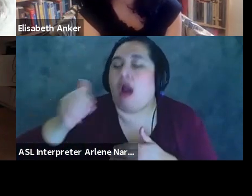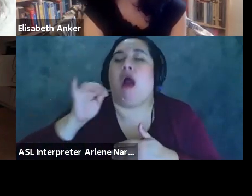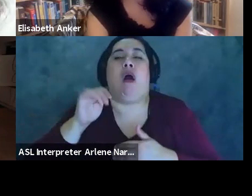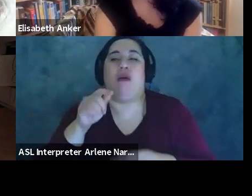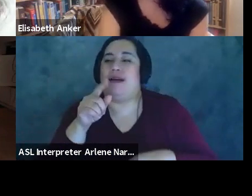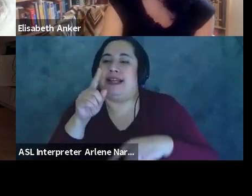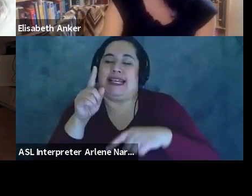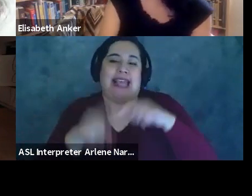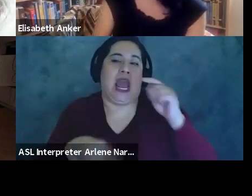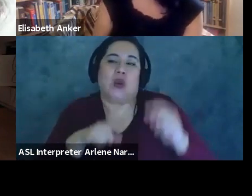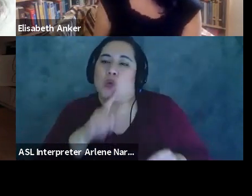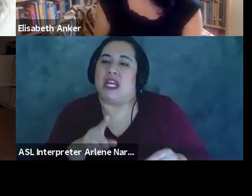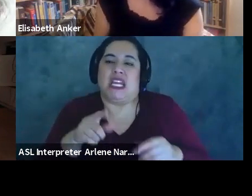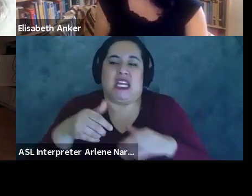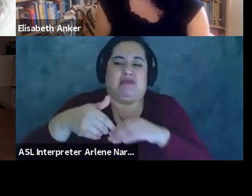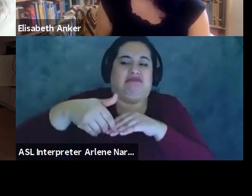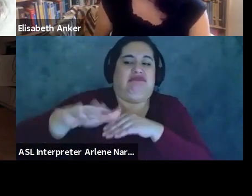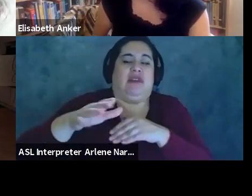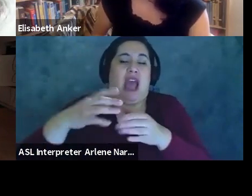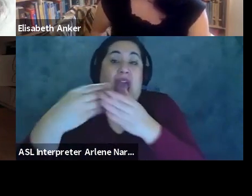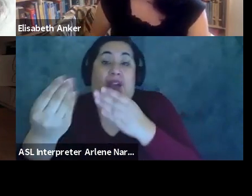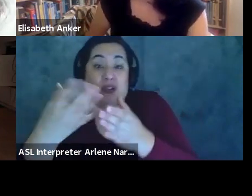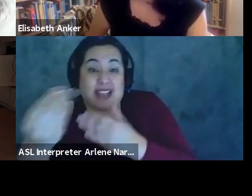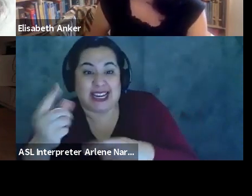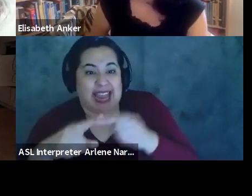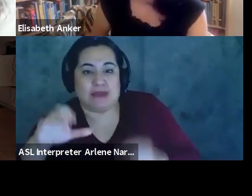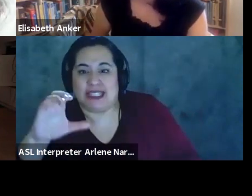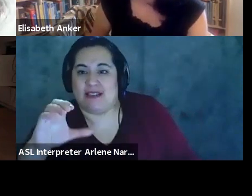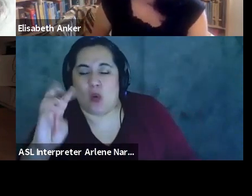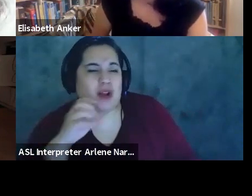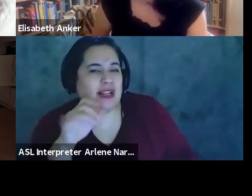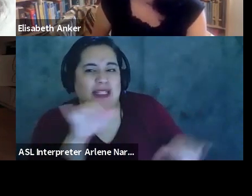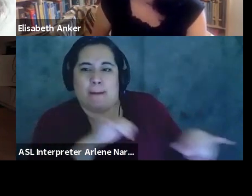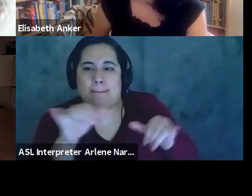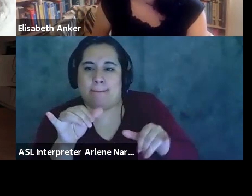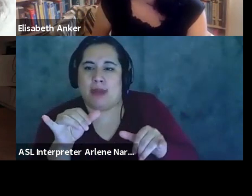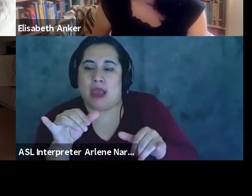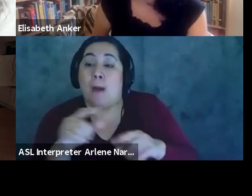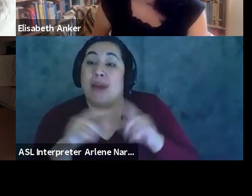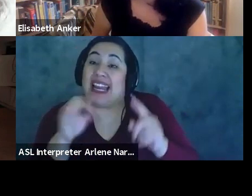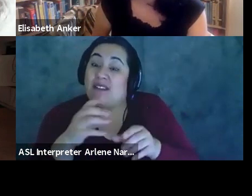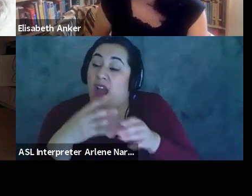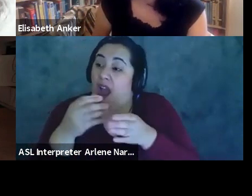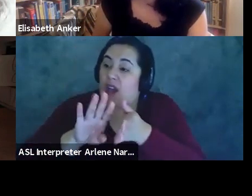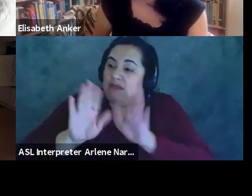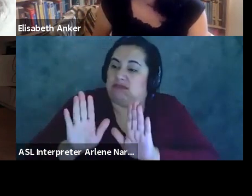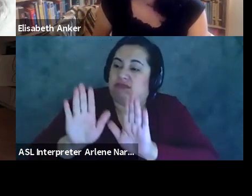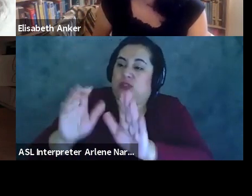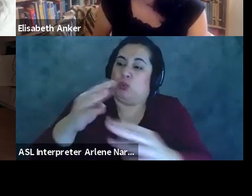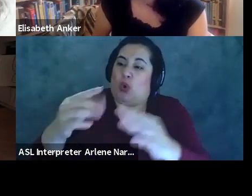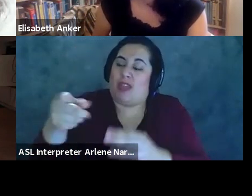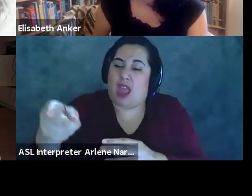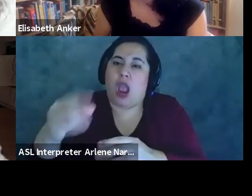cannot outsource civil war outside without it at some point coming back to haunt you right at